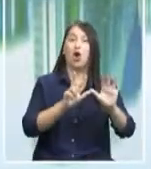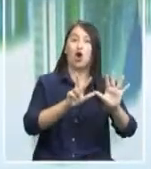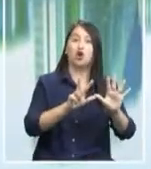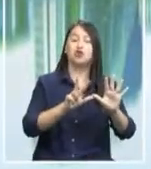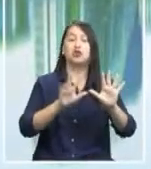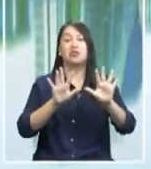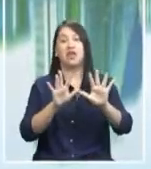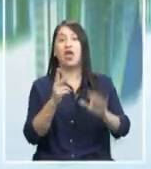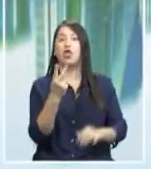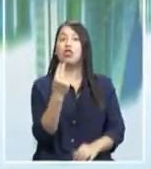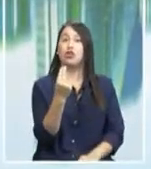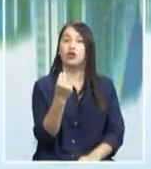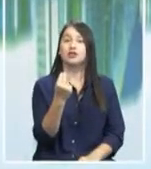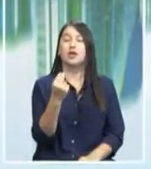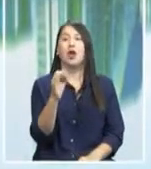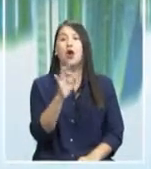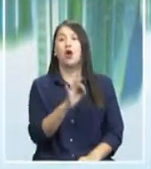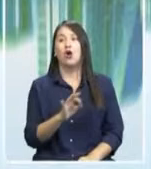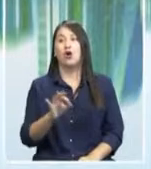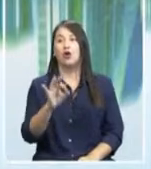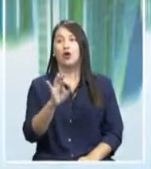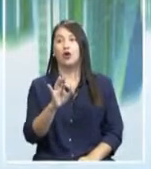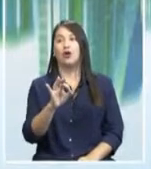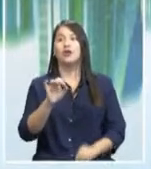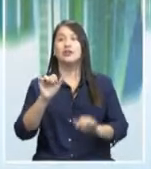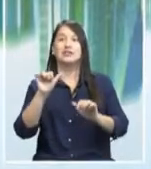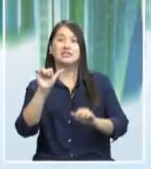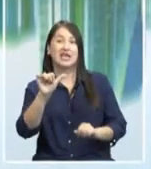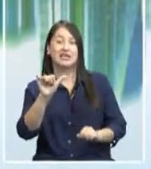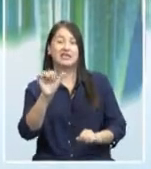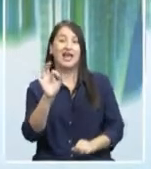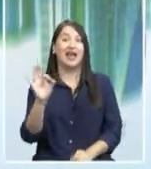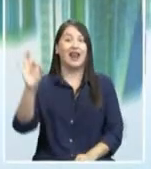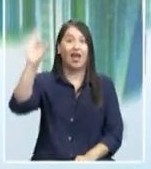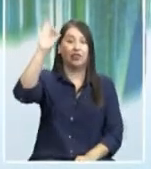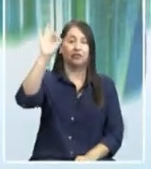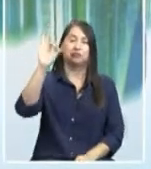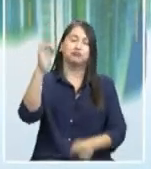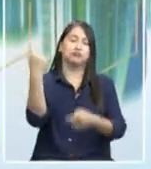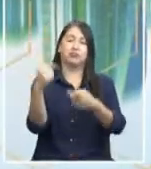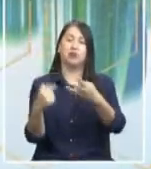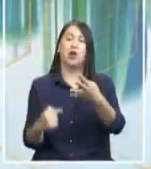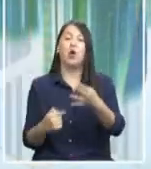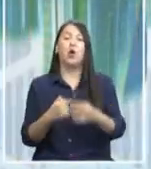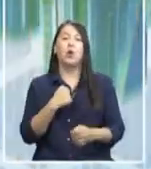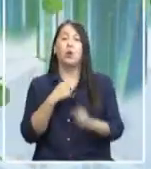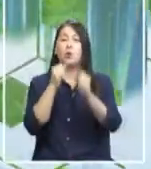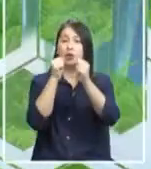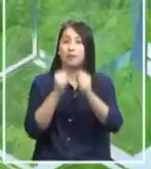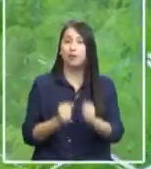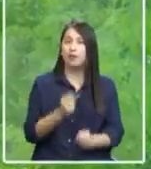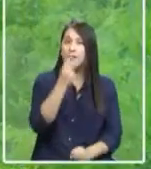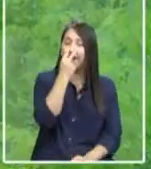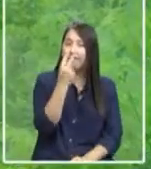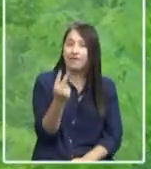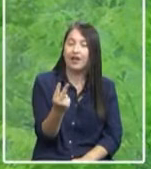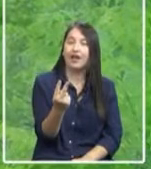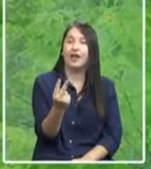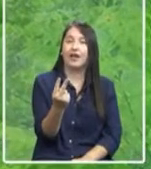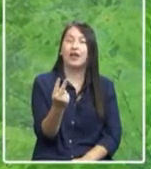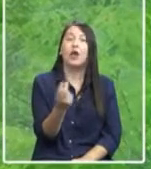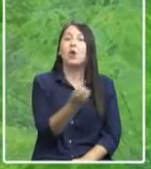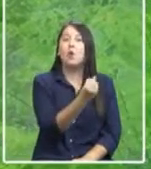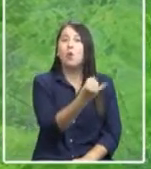on. You can compute from the amount of fish and the mean temperature, you can compute the mean